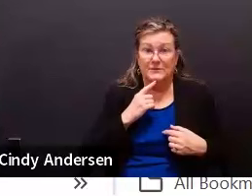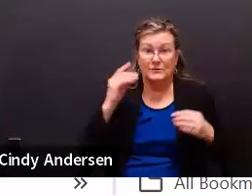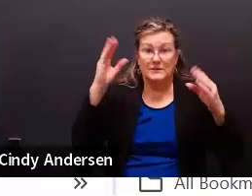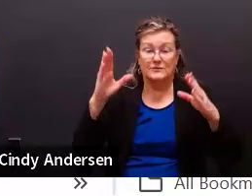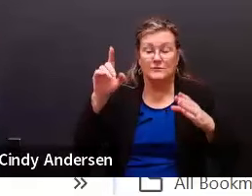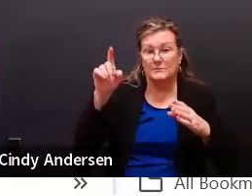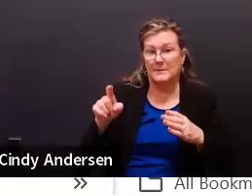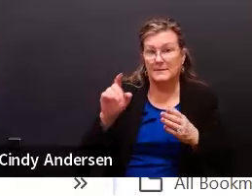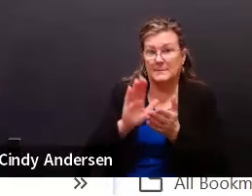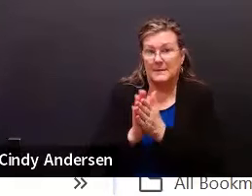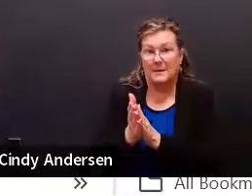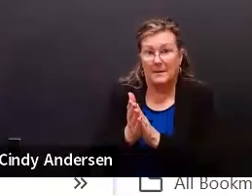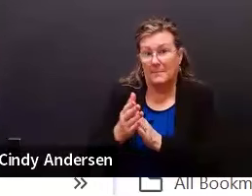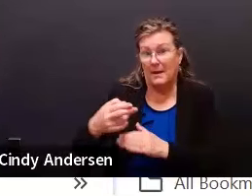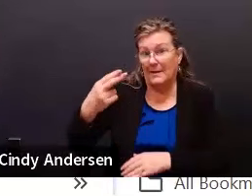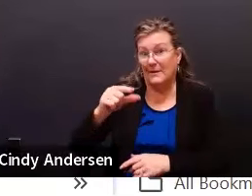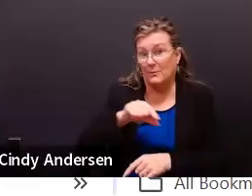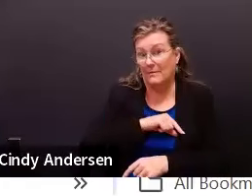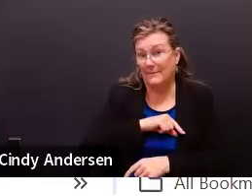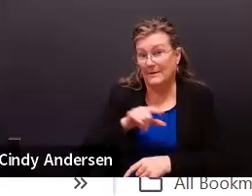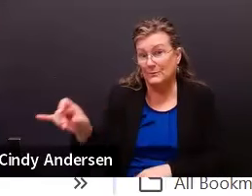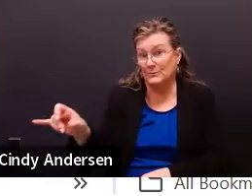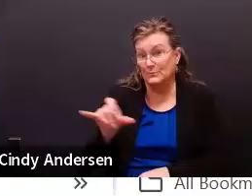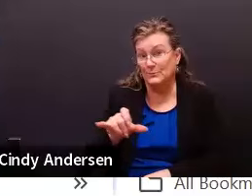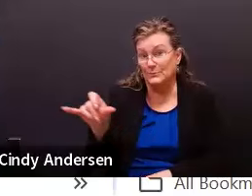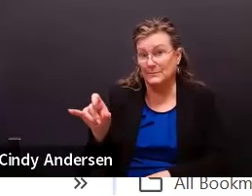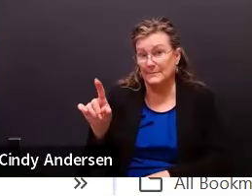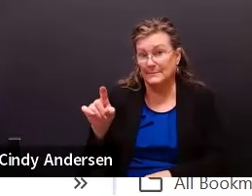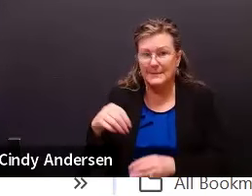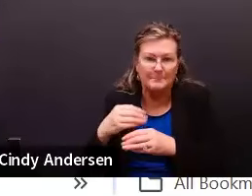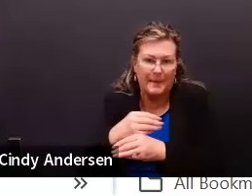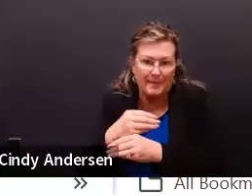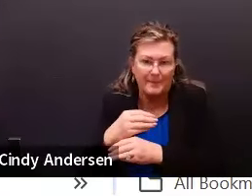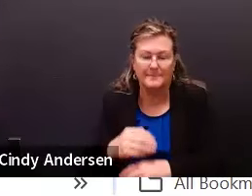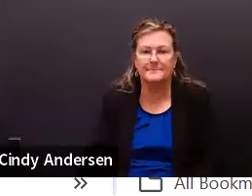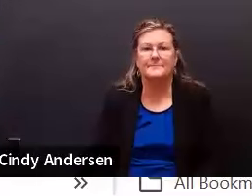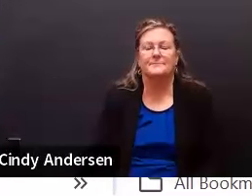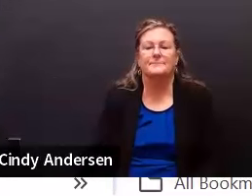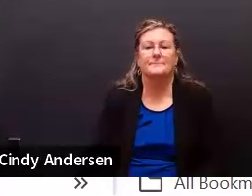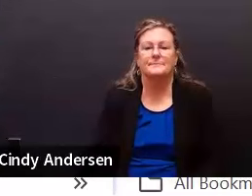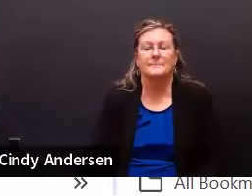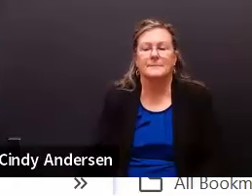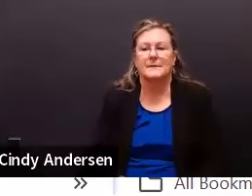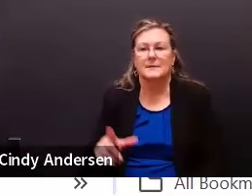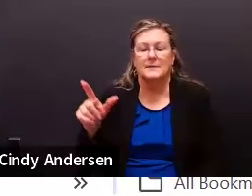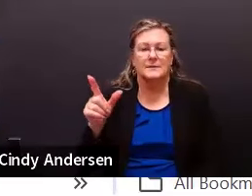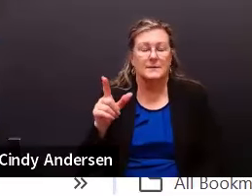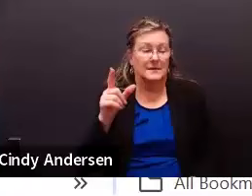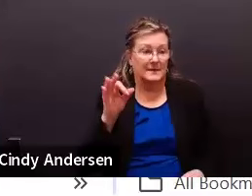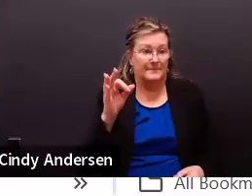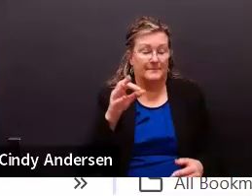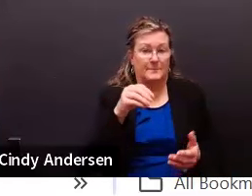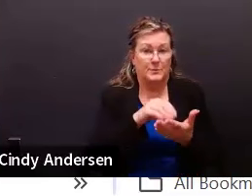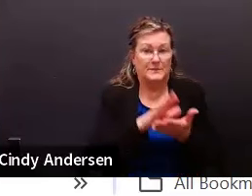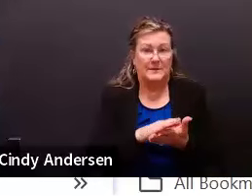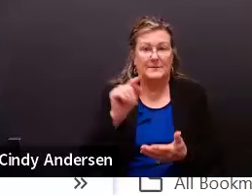teachers have to be highly qualified as well in math? So to be listed as the